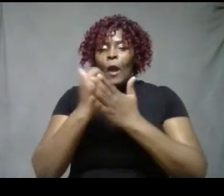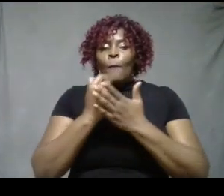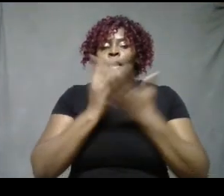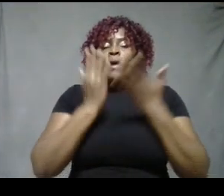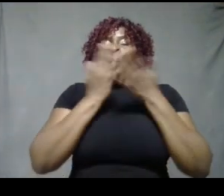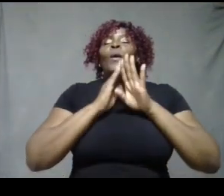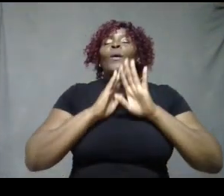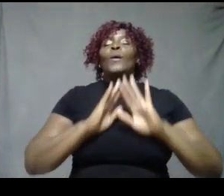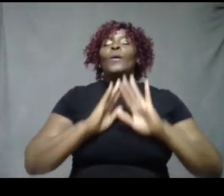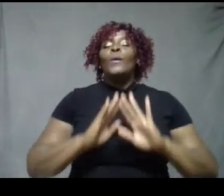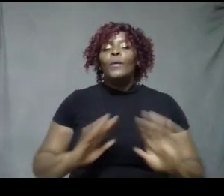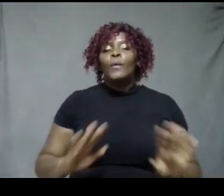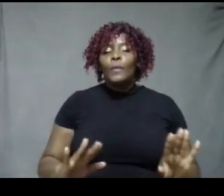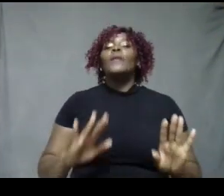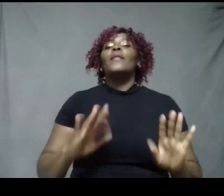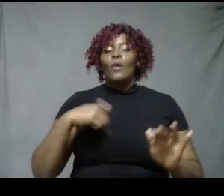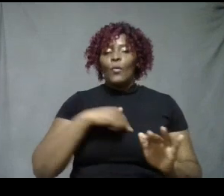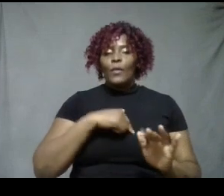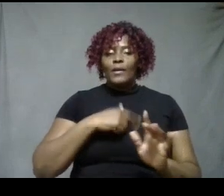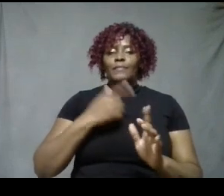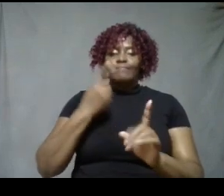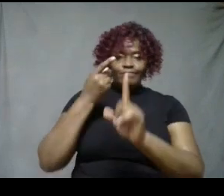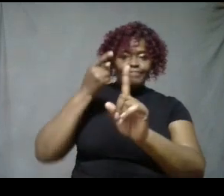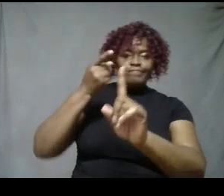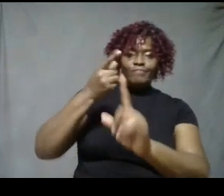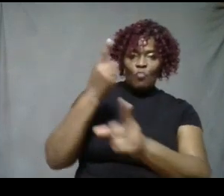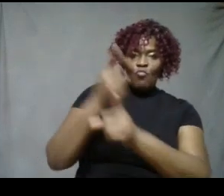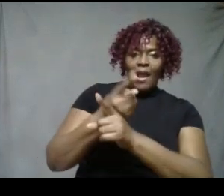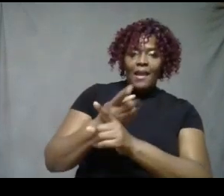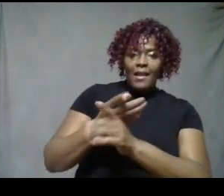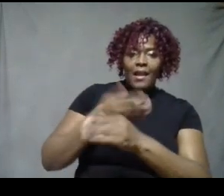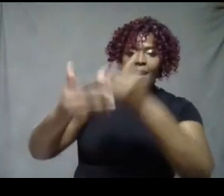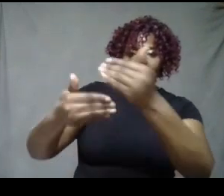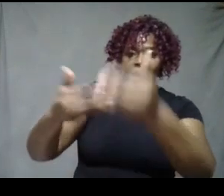moving this in the right direction, and that